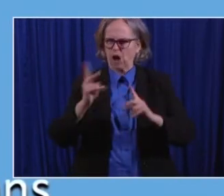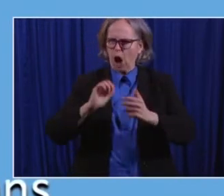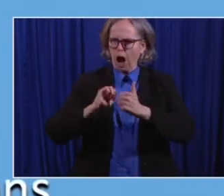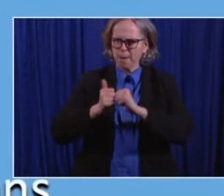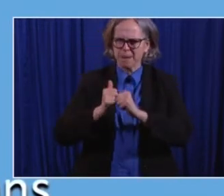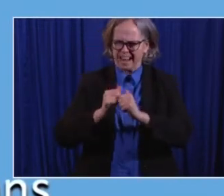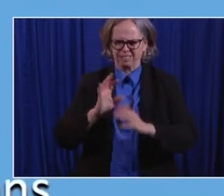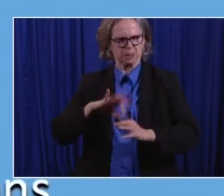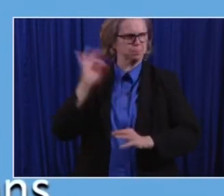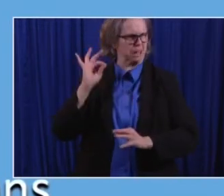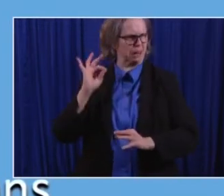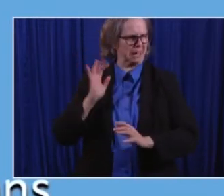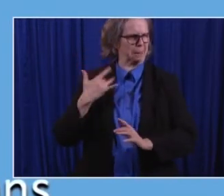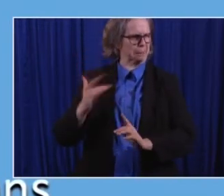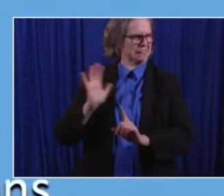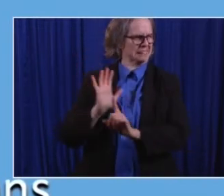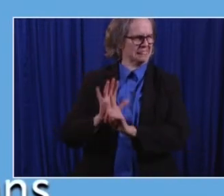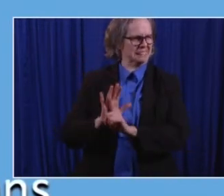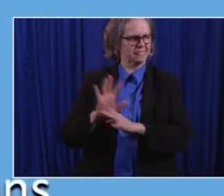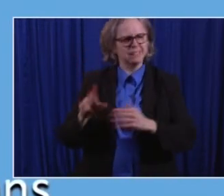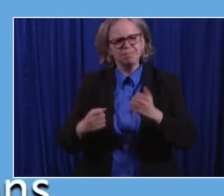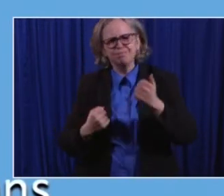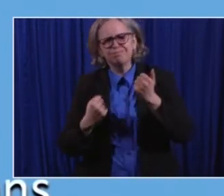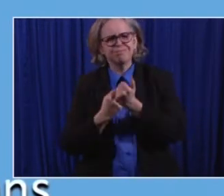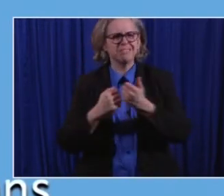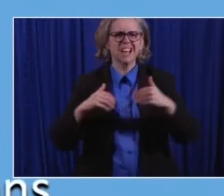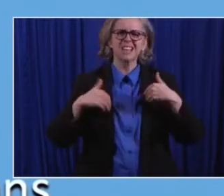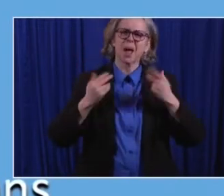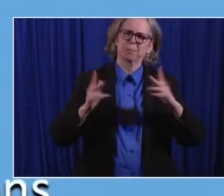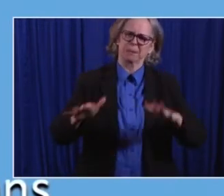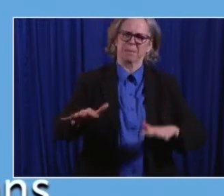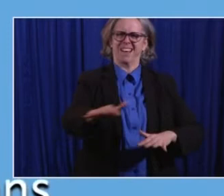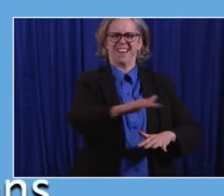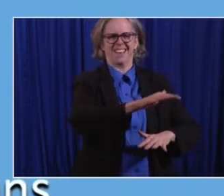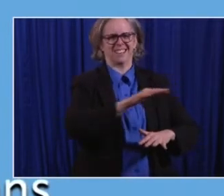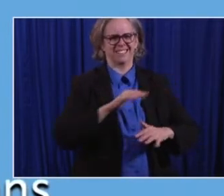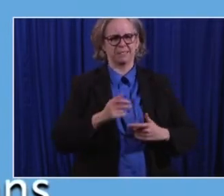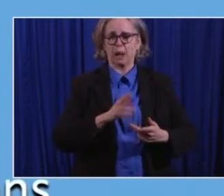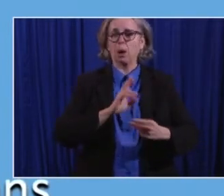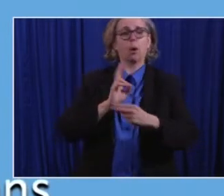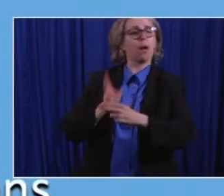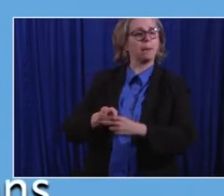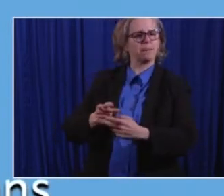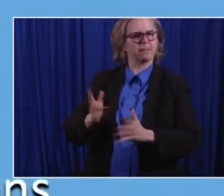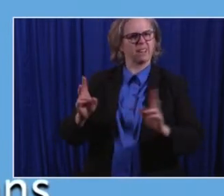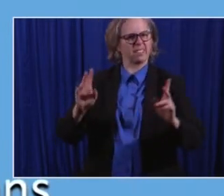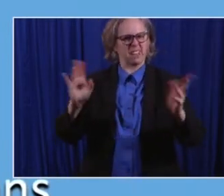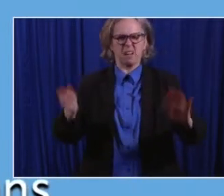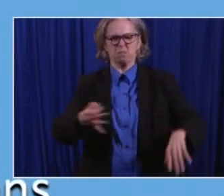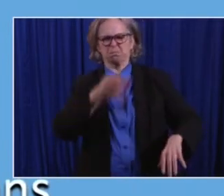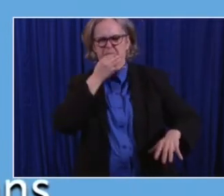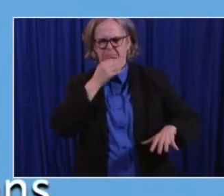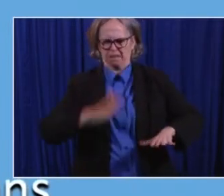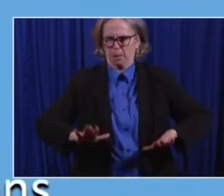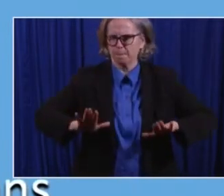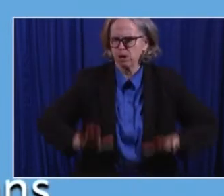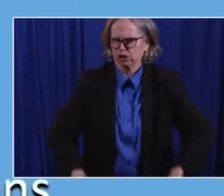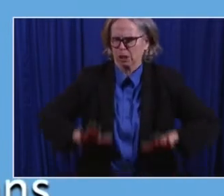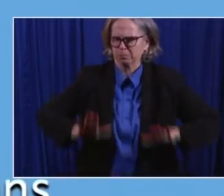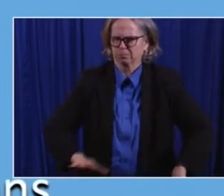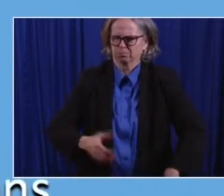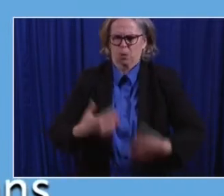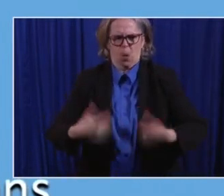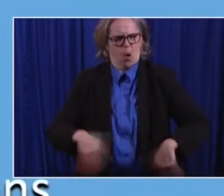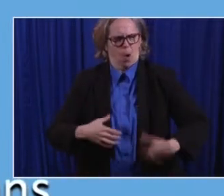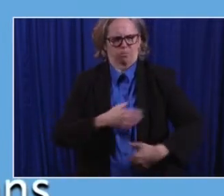full potential. I'm told he was the king of push-ups and could tell anyone to drop and do 20 at a